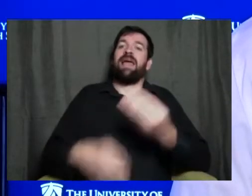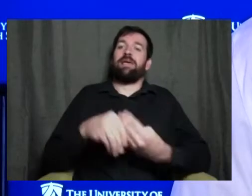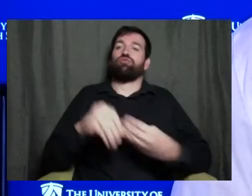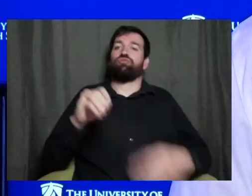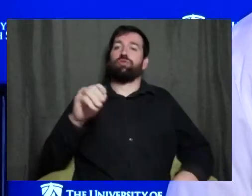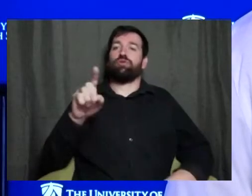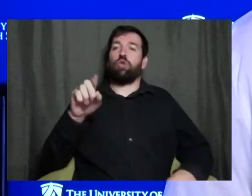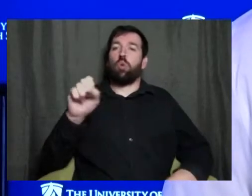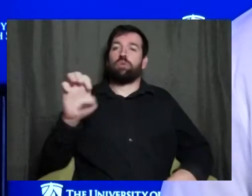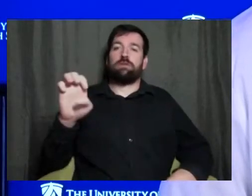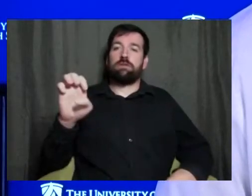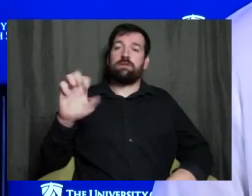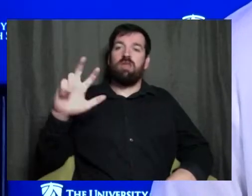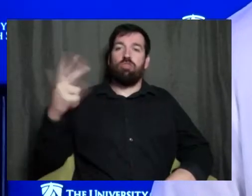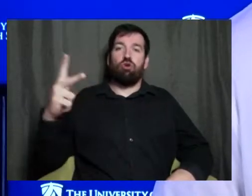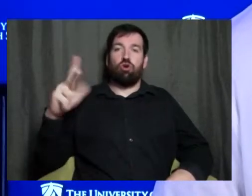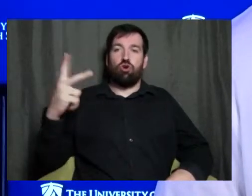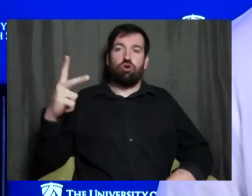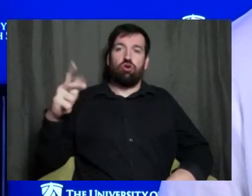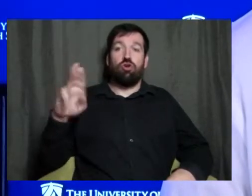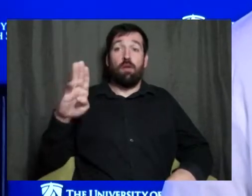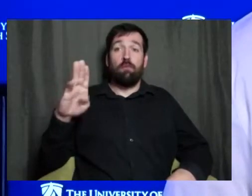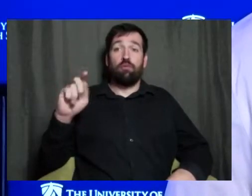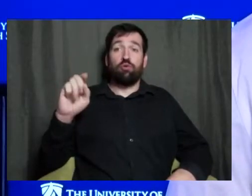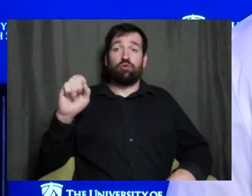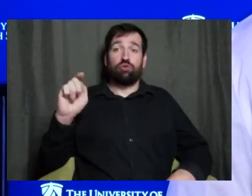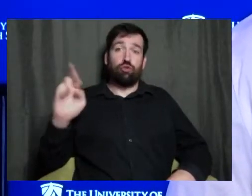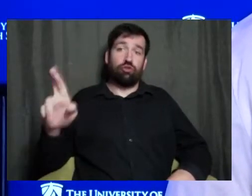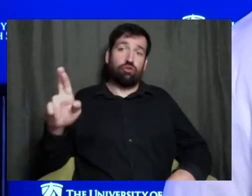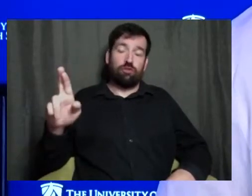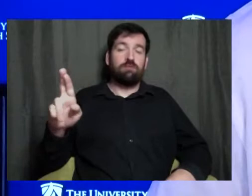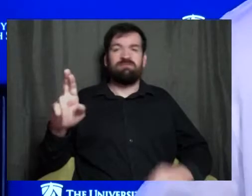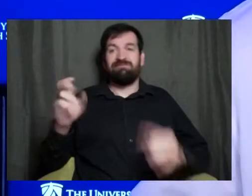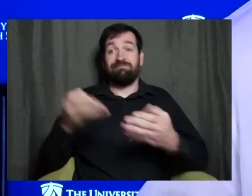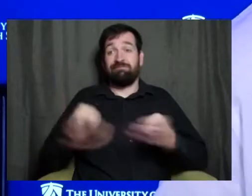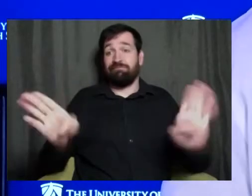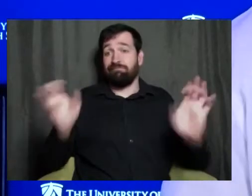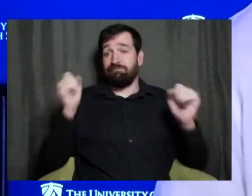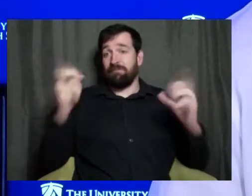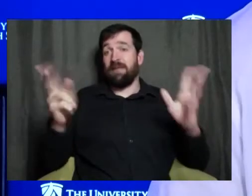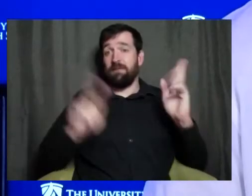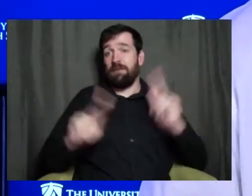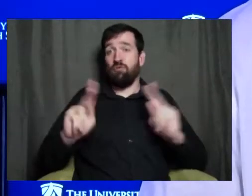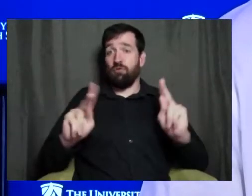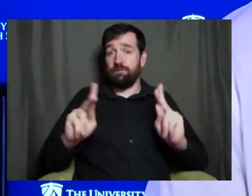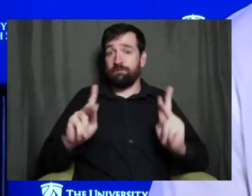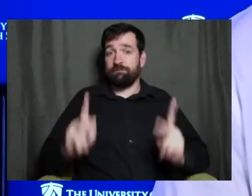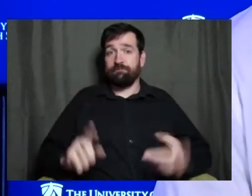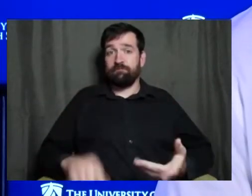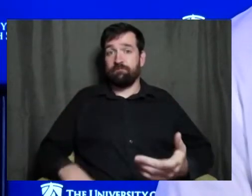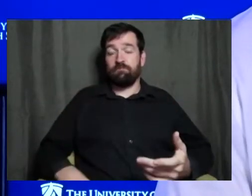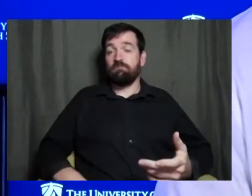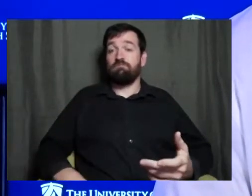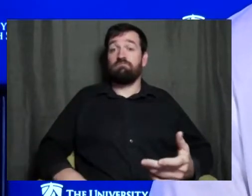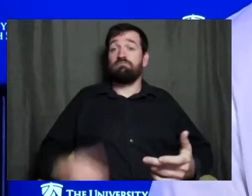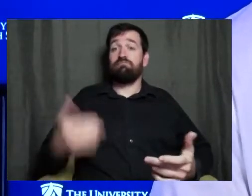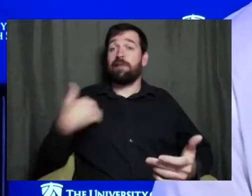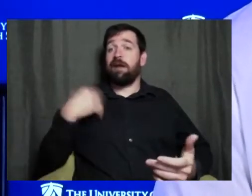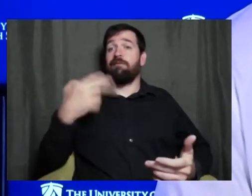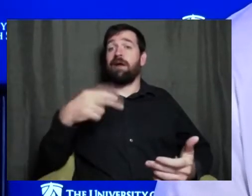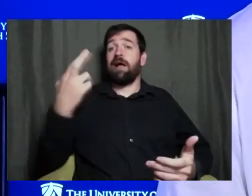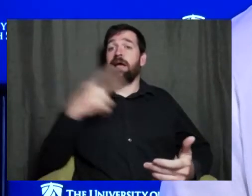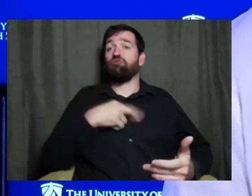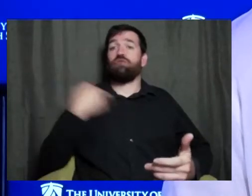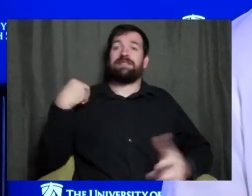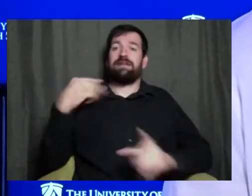third dose. And really, it's open up to a lot of people right now as far as even just if you have high risk of exposure.